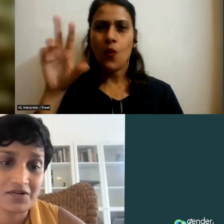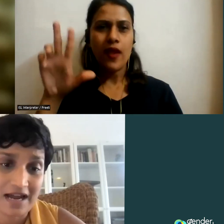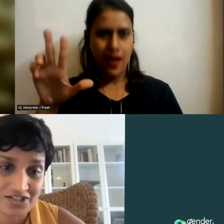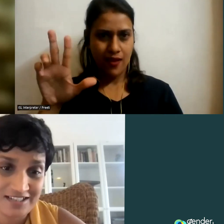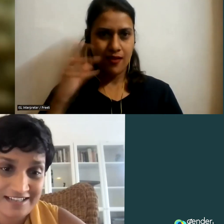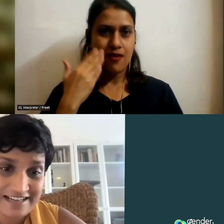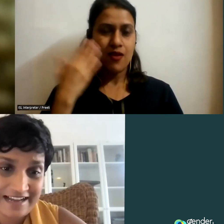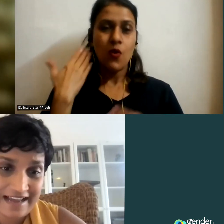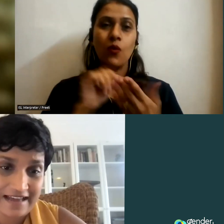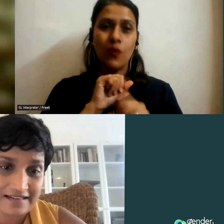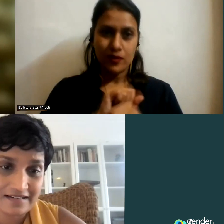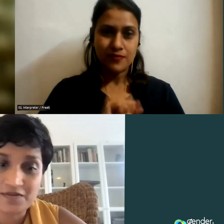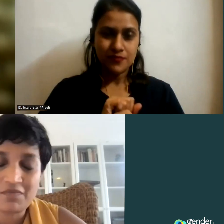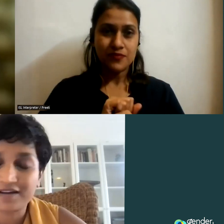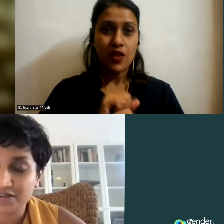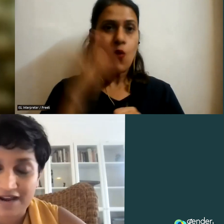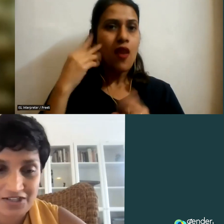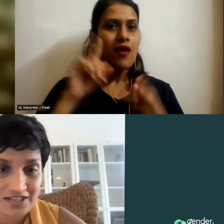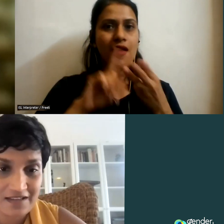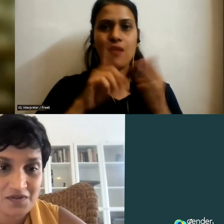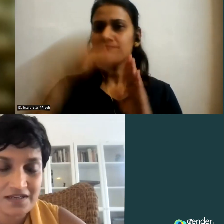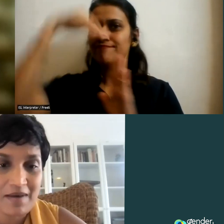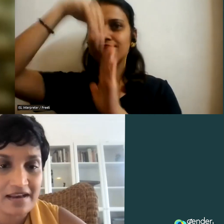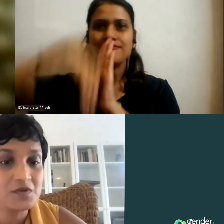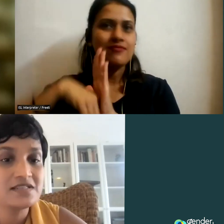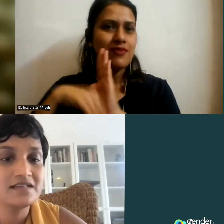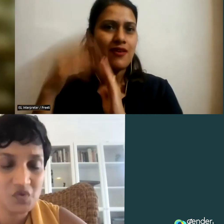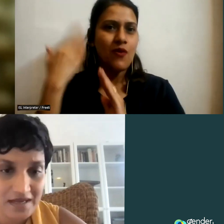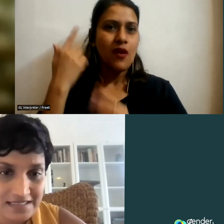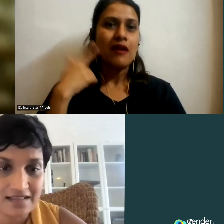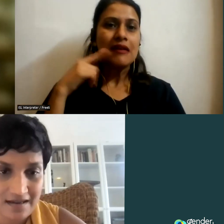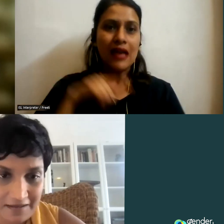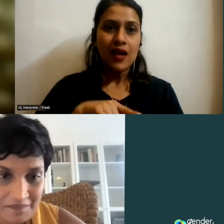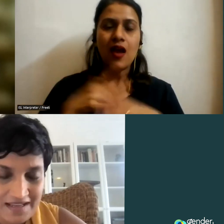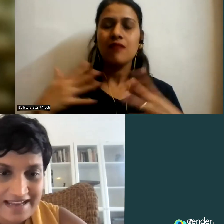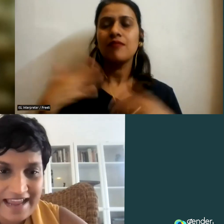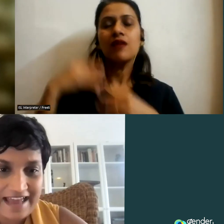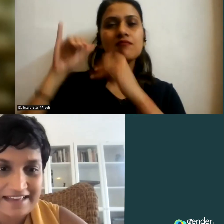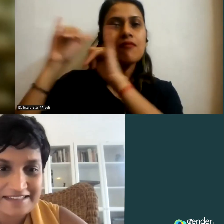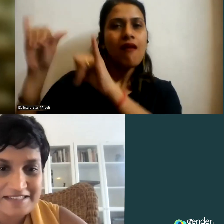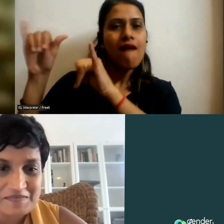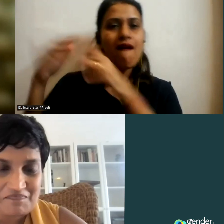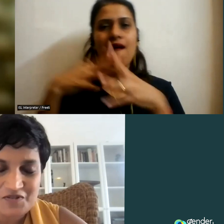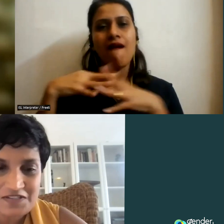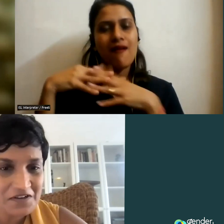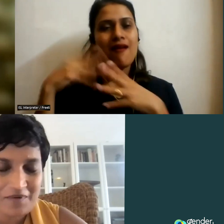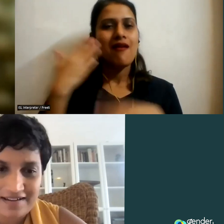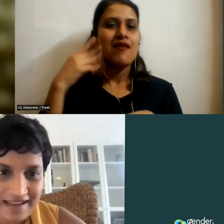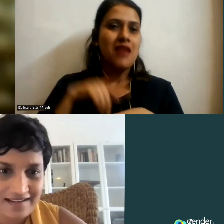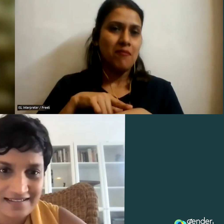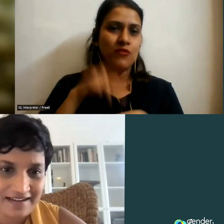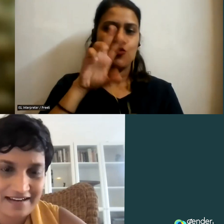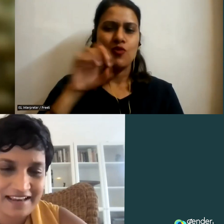economy crashed and the housing market crashed. And that was really bad. And I was in the US at the time. And just out